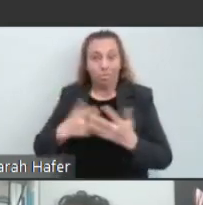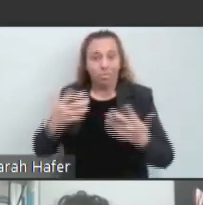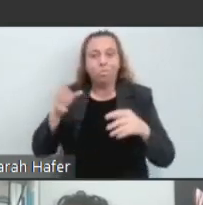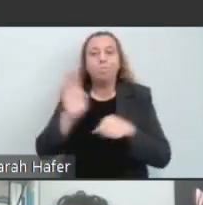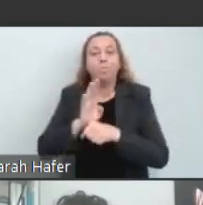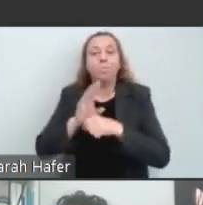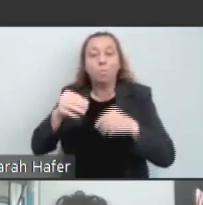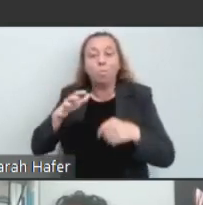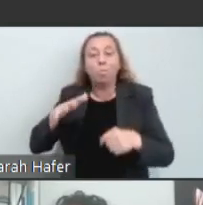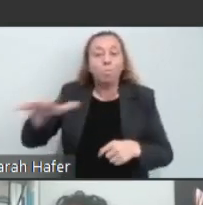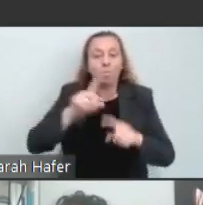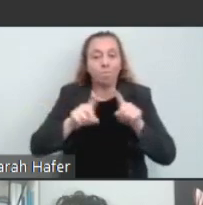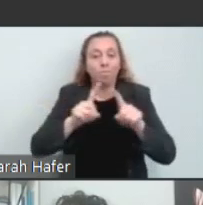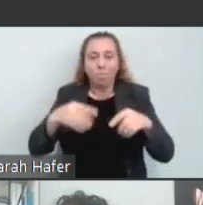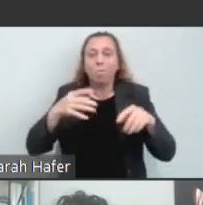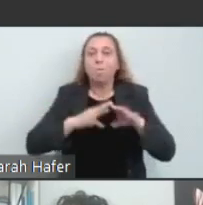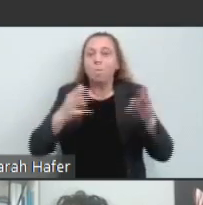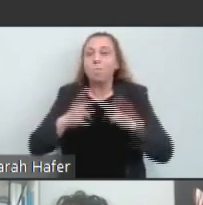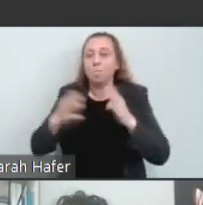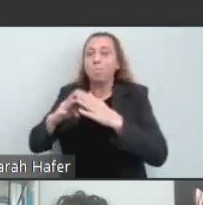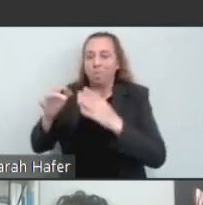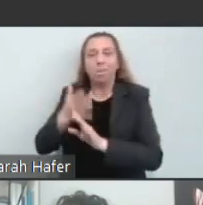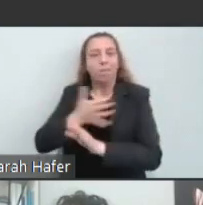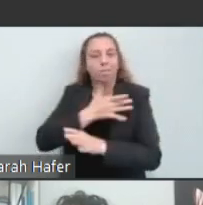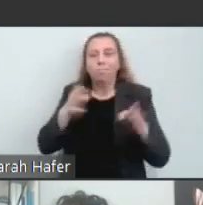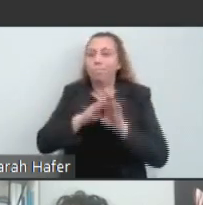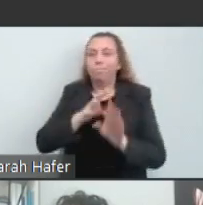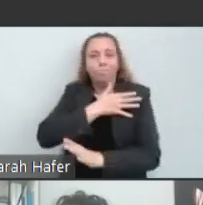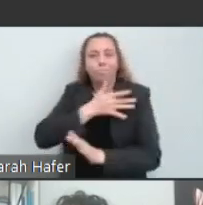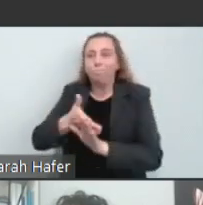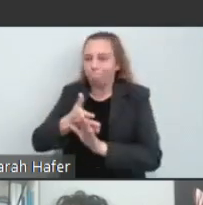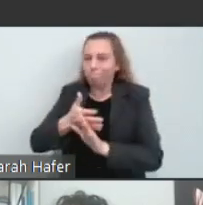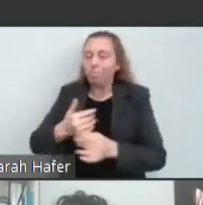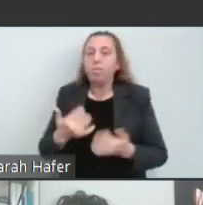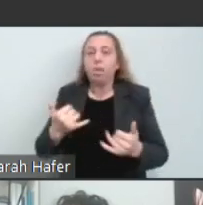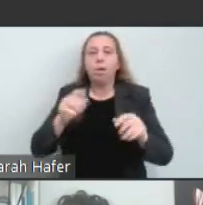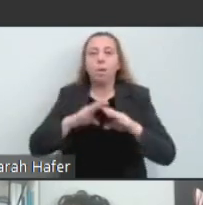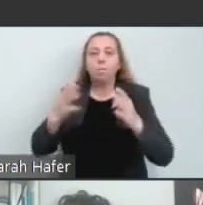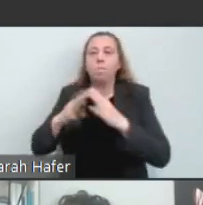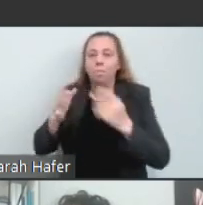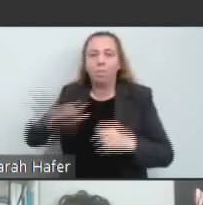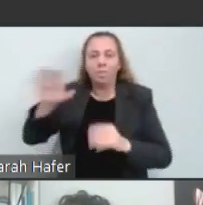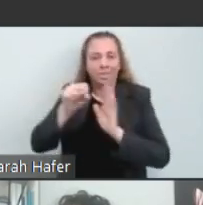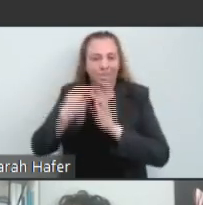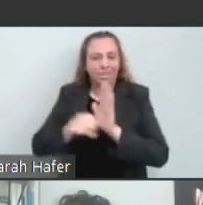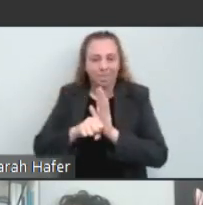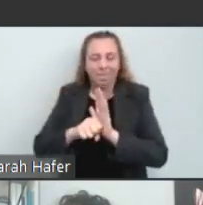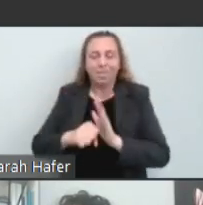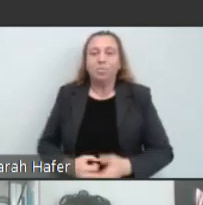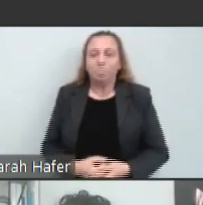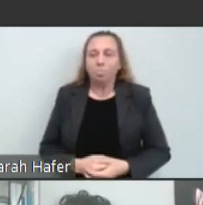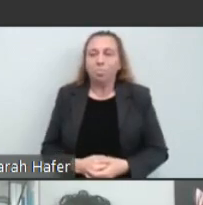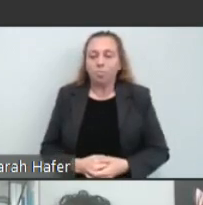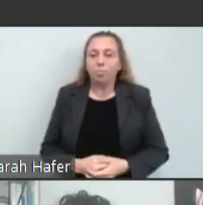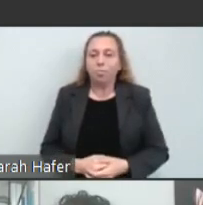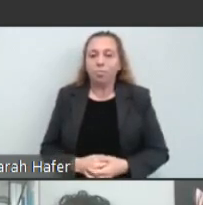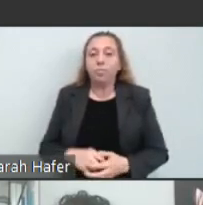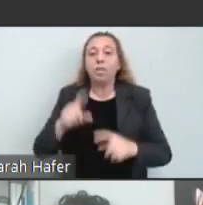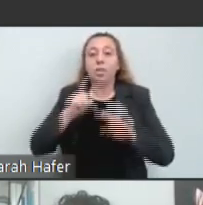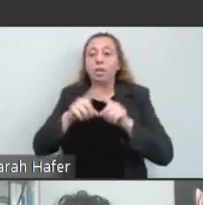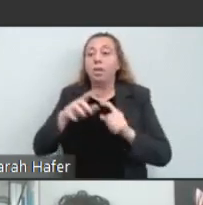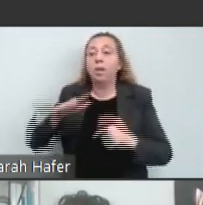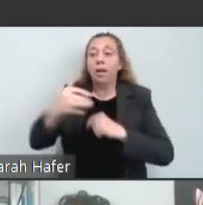as summer camps, could reopen statewide. But for everything else, the counties must meet a series of metrics